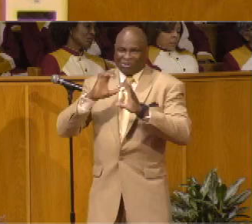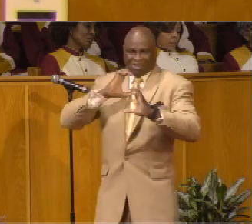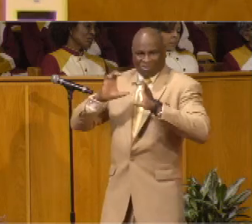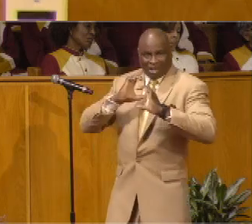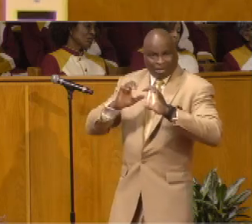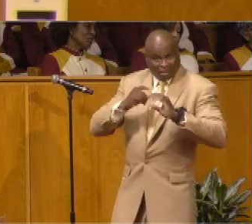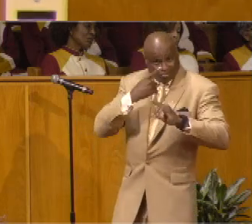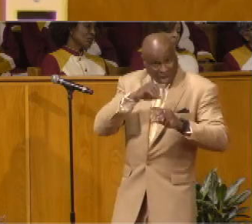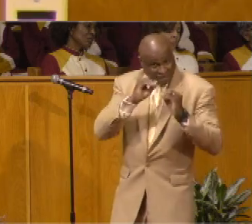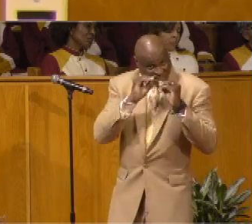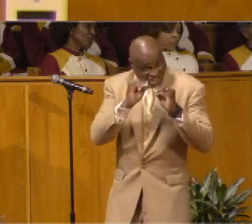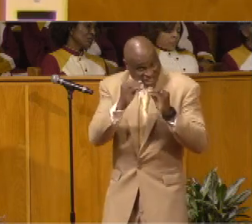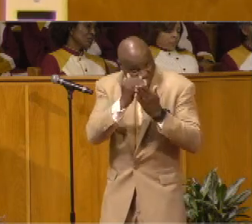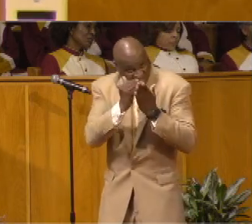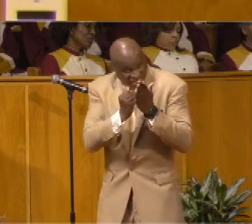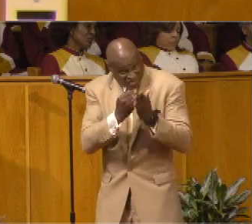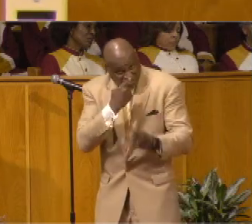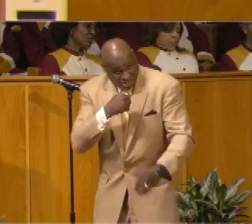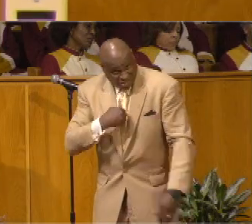teach Bible?